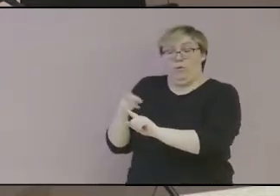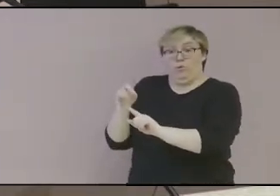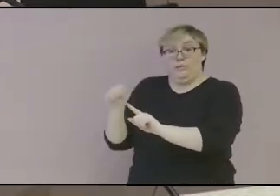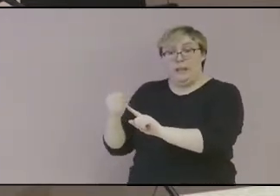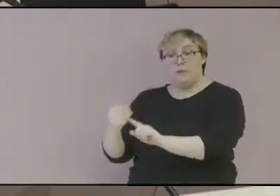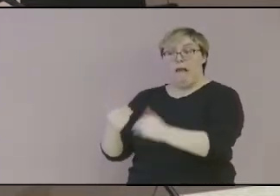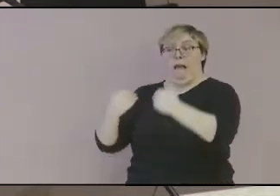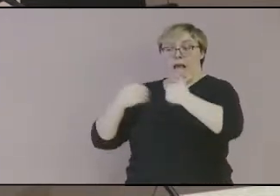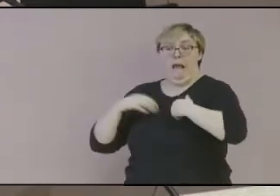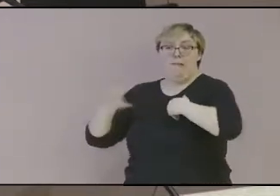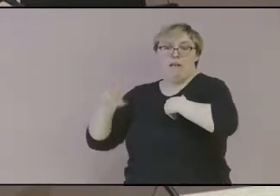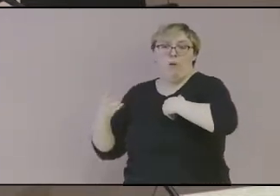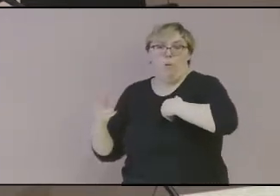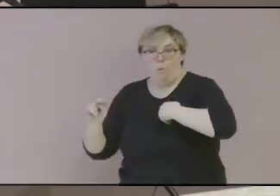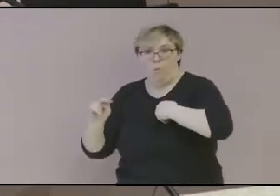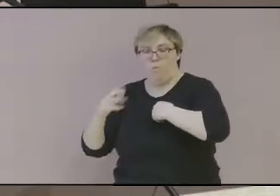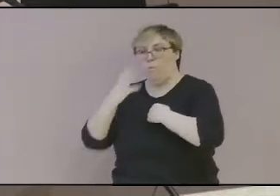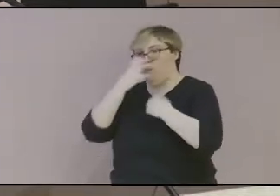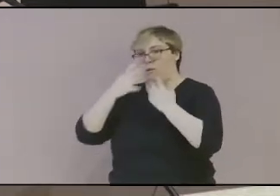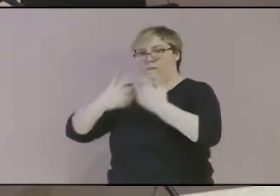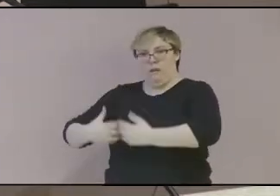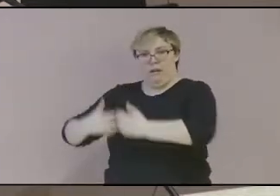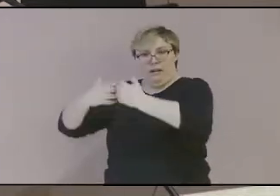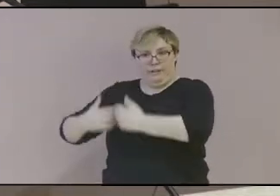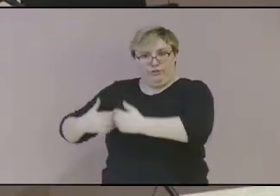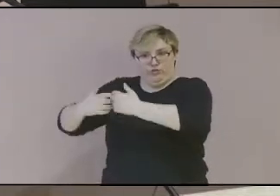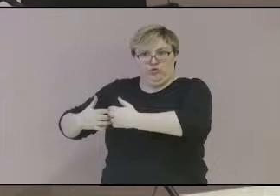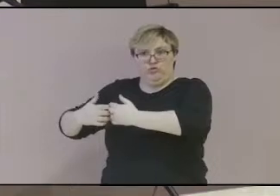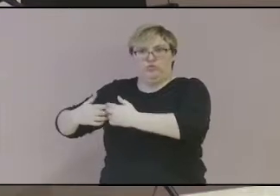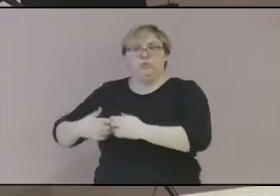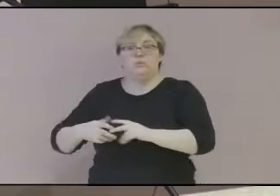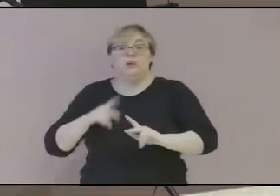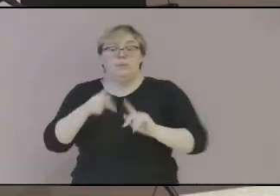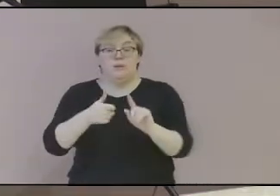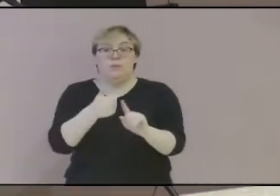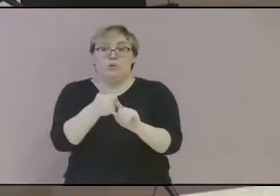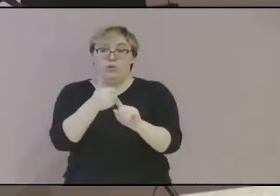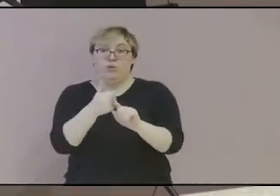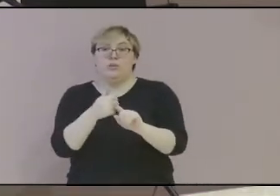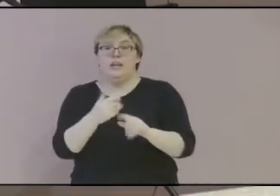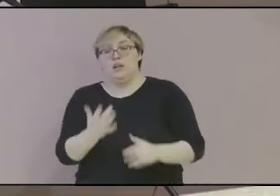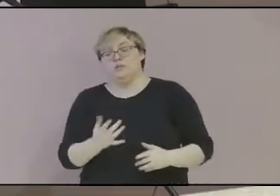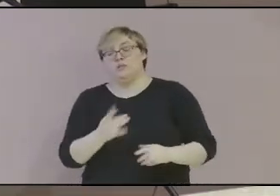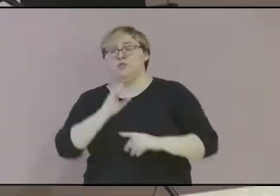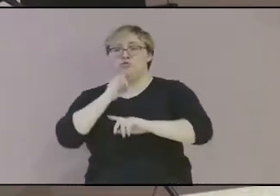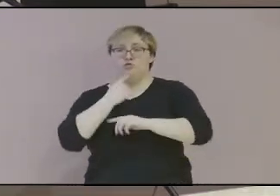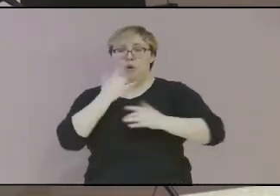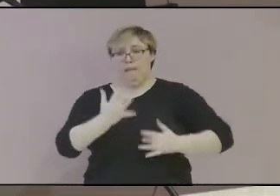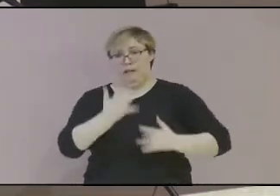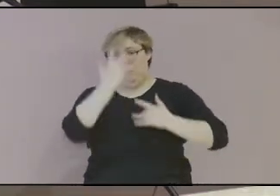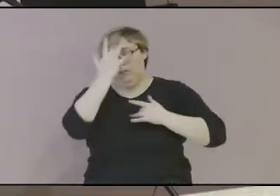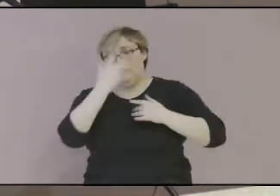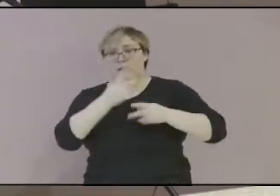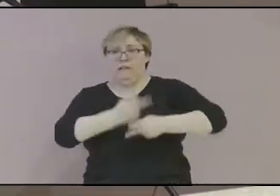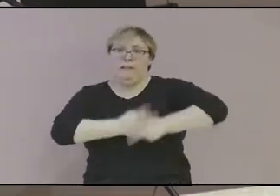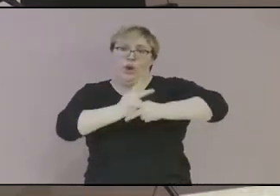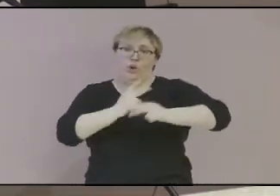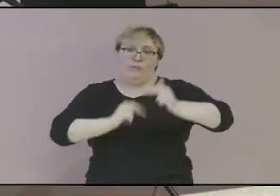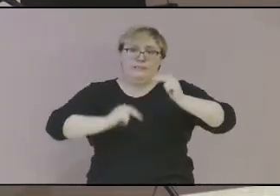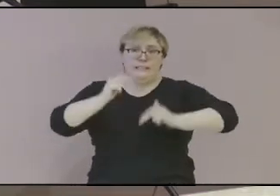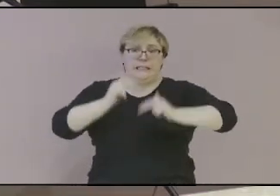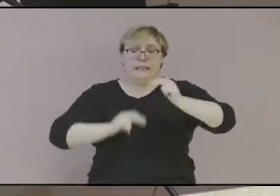or in chronic care facilities were not supposed to be triaged under this proposal, as has been commonly